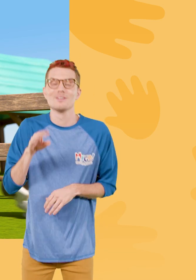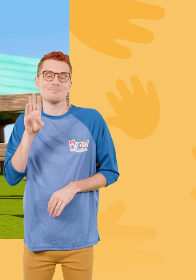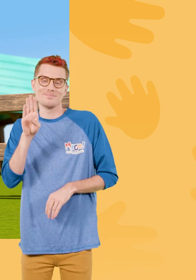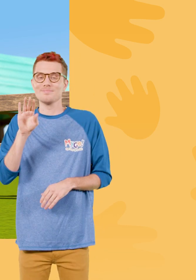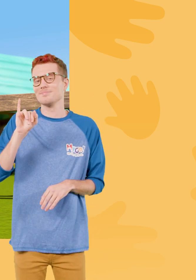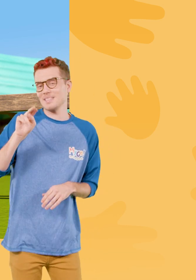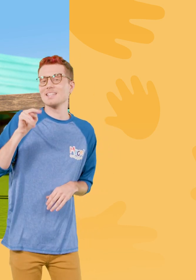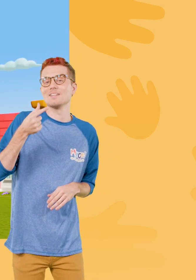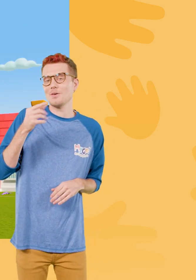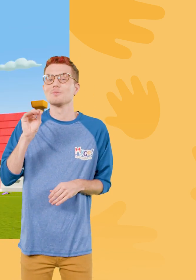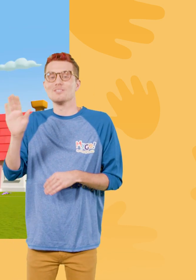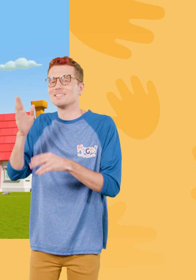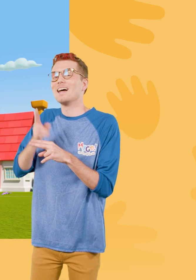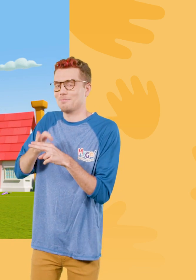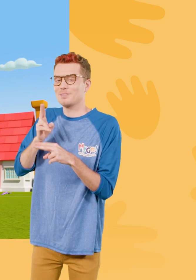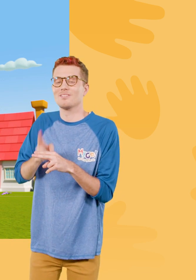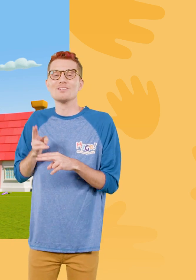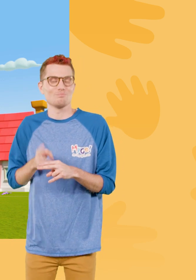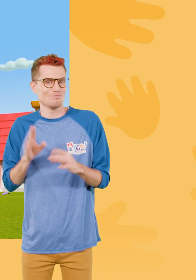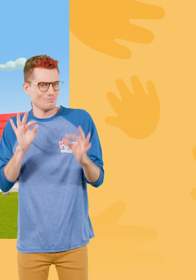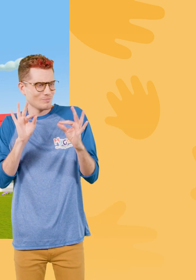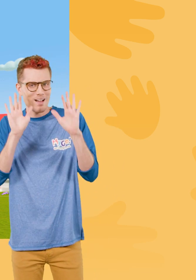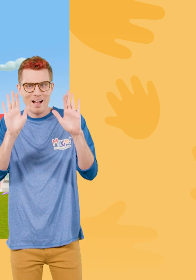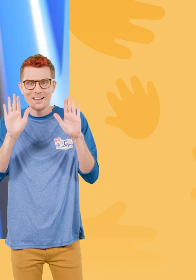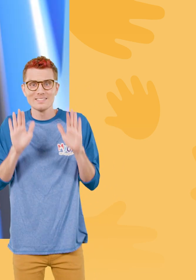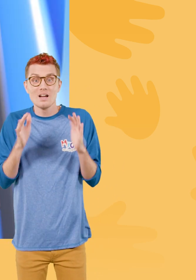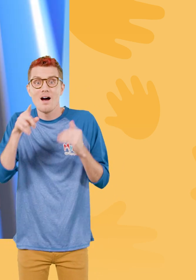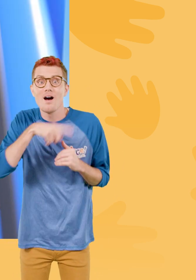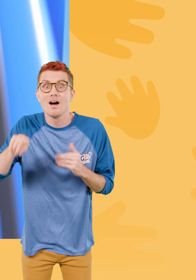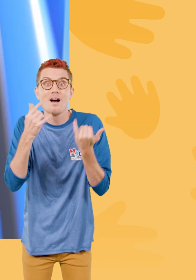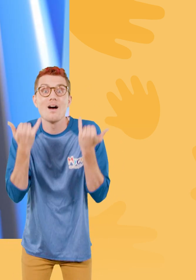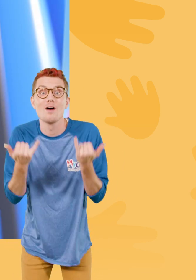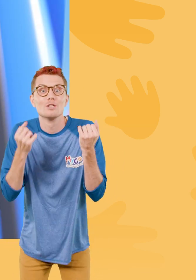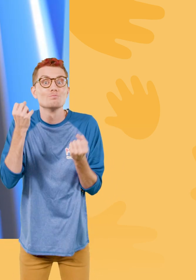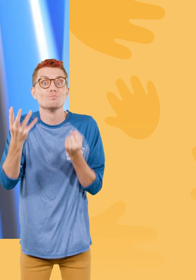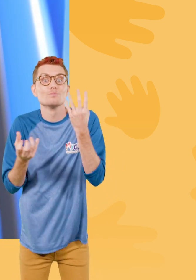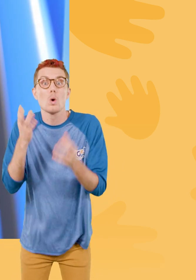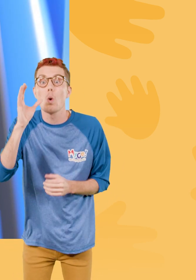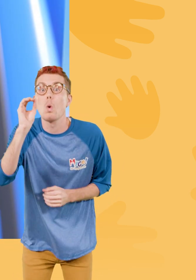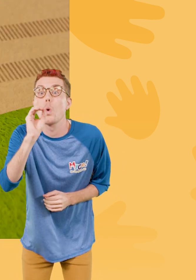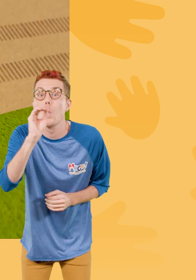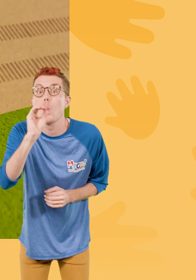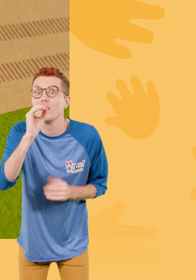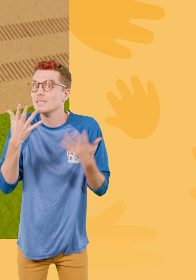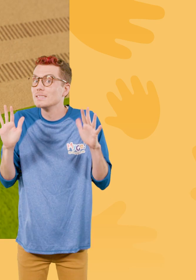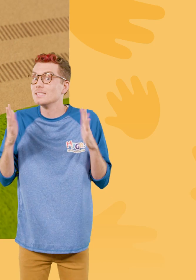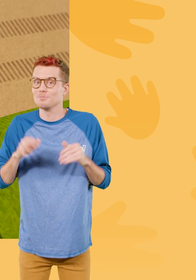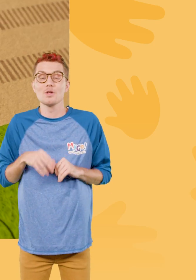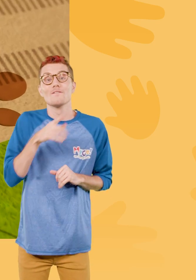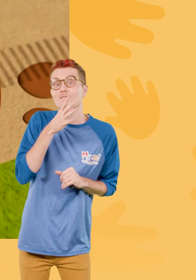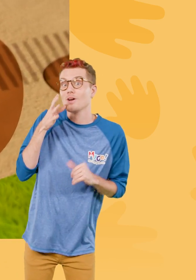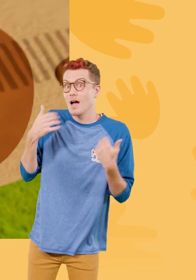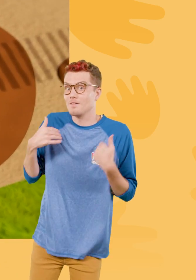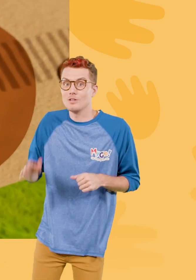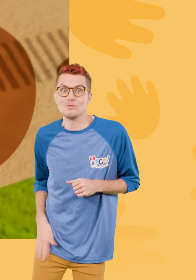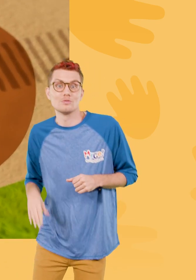G-O, and Bingo was his name-o. Excellent work, guys. This time, just sing the letter O. There